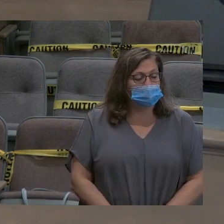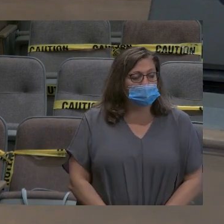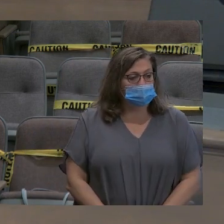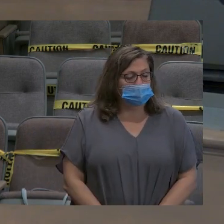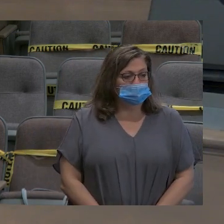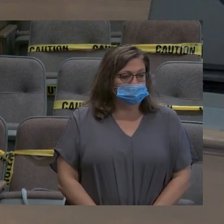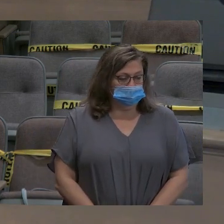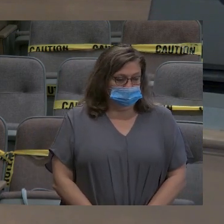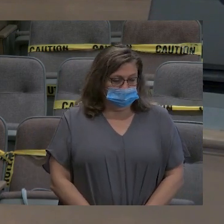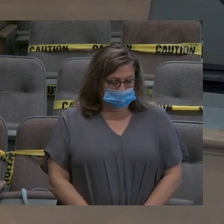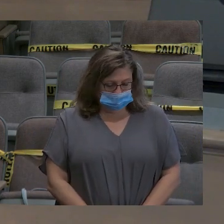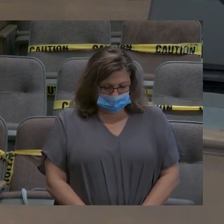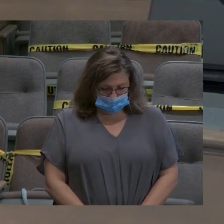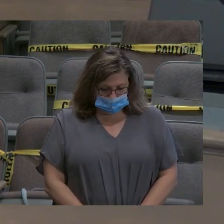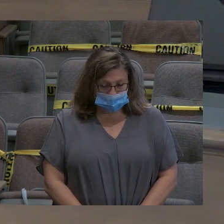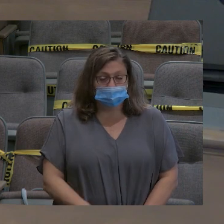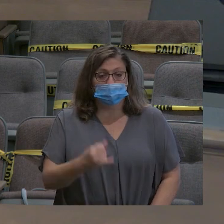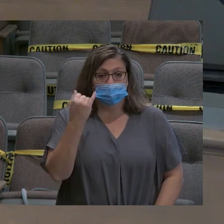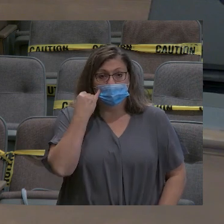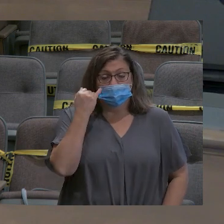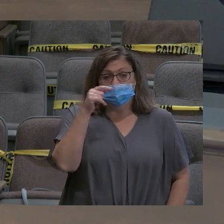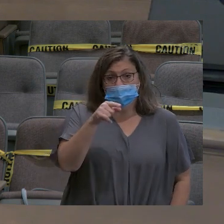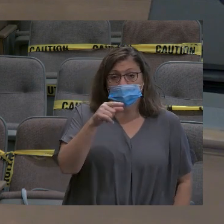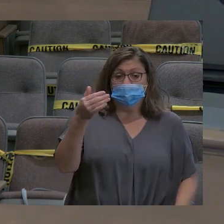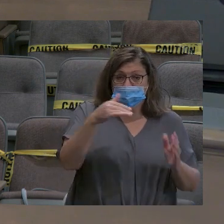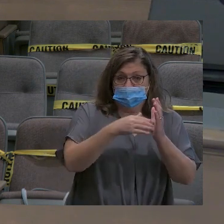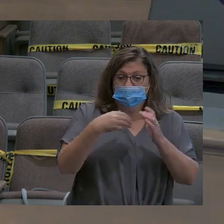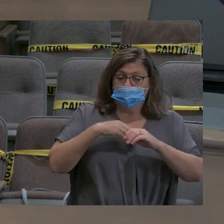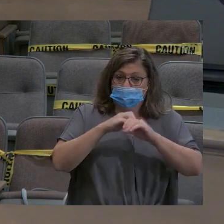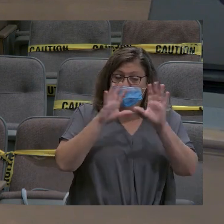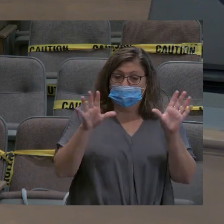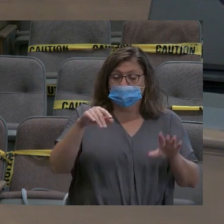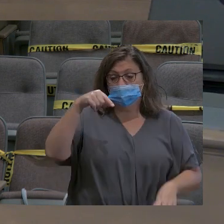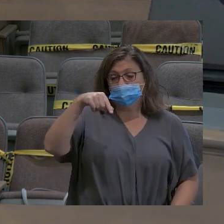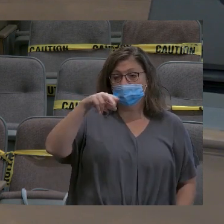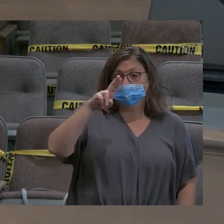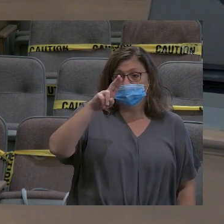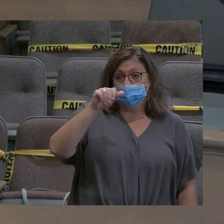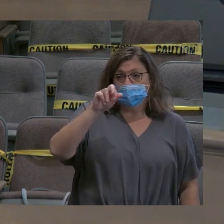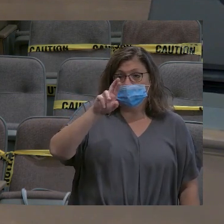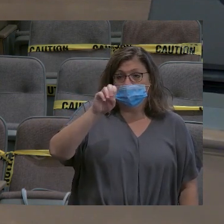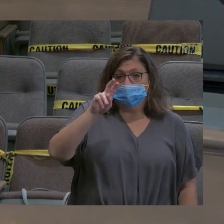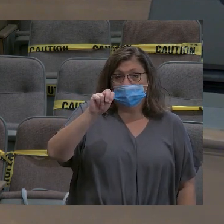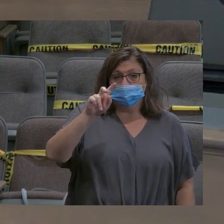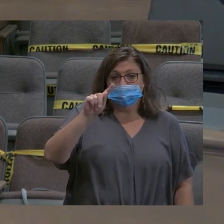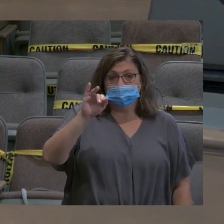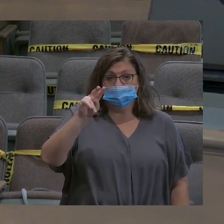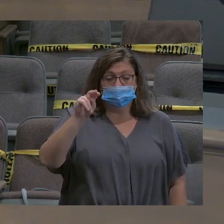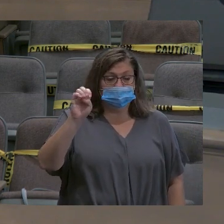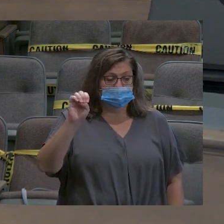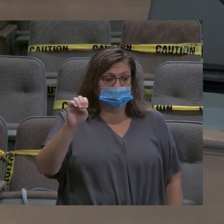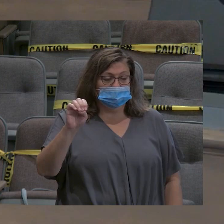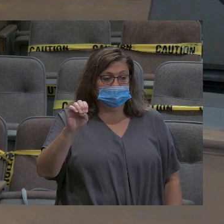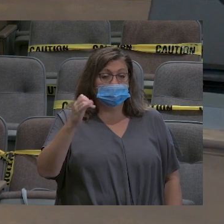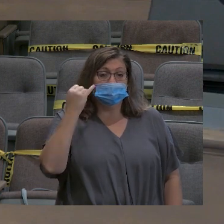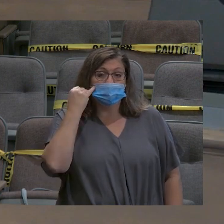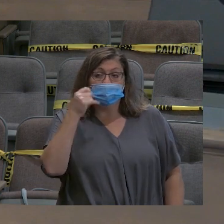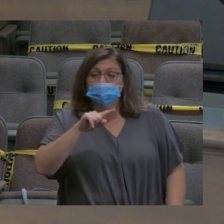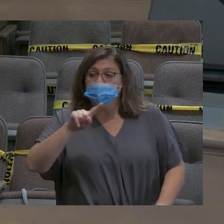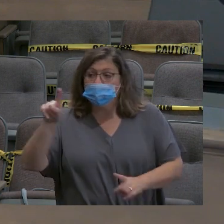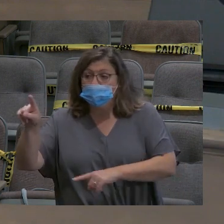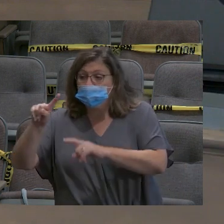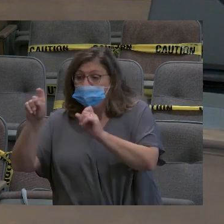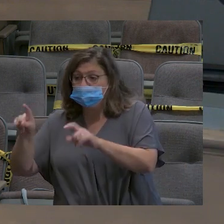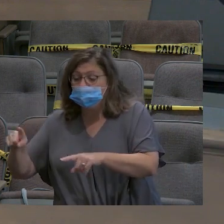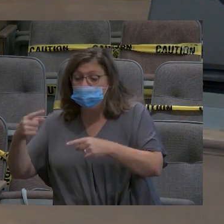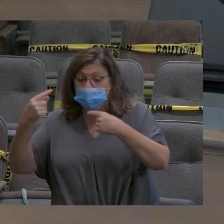perfectly clear. If you're on quarantine, that's a 14-day period beyond the most recent exposure. If you get tested while